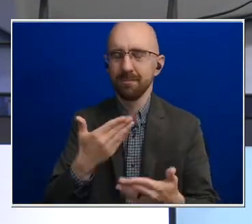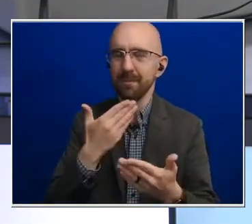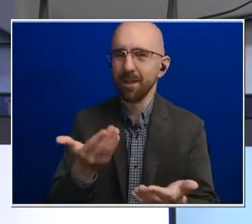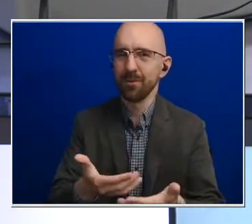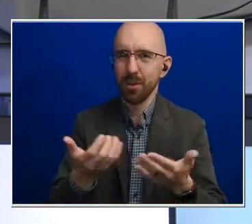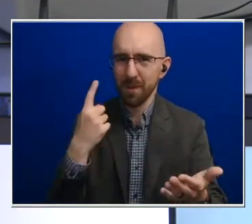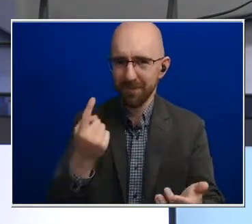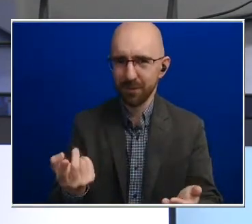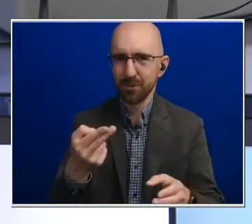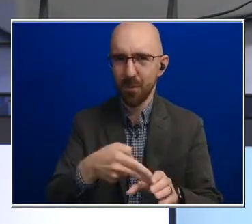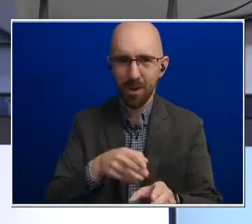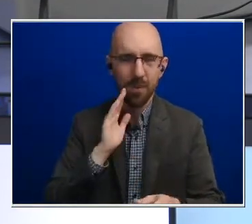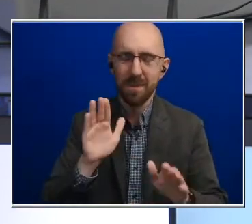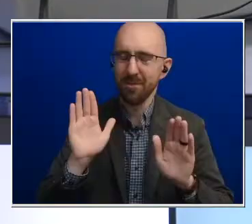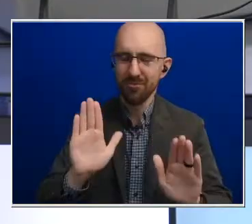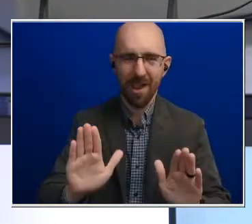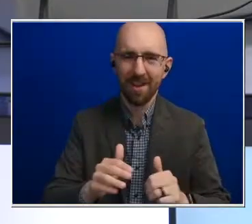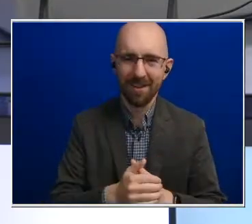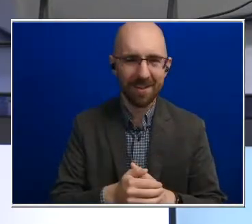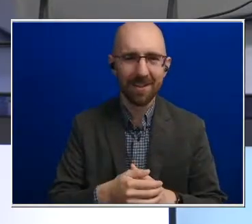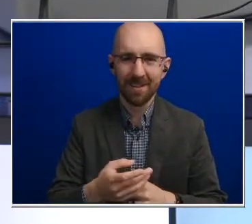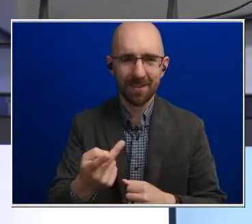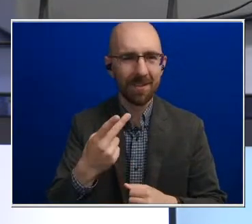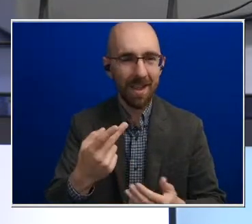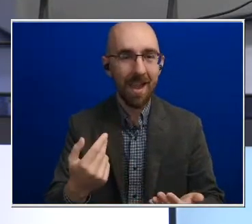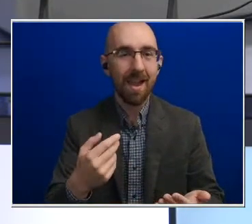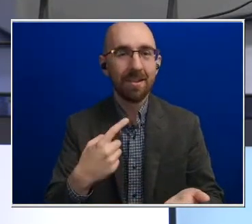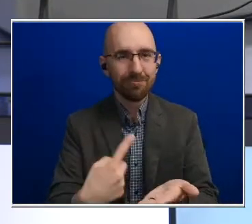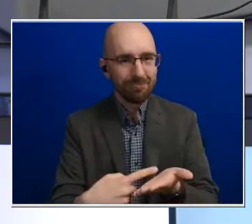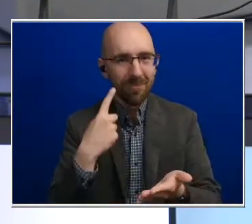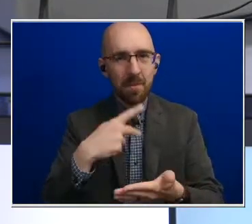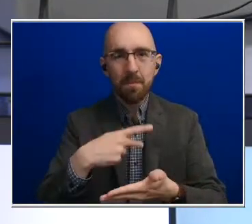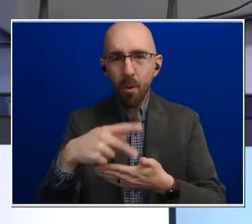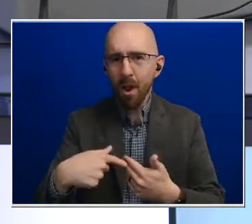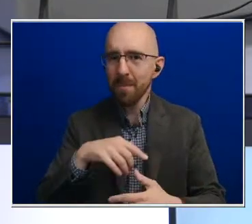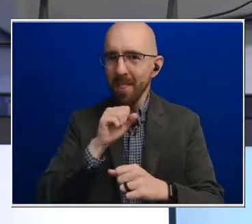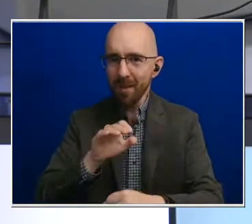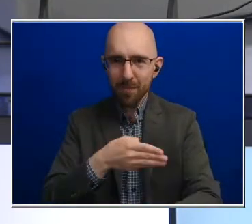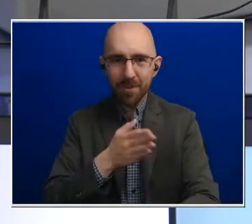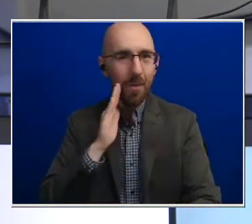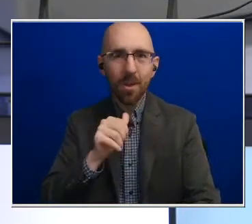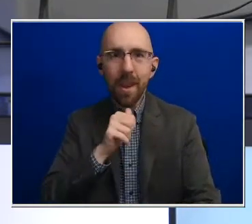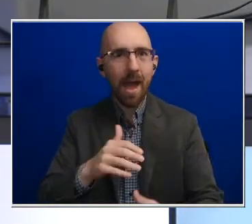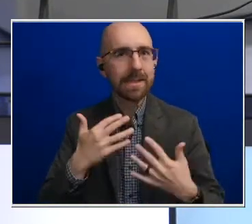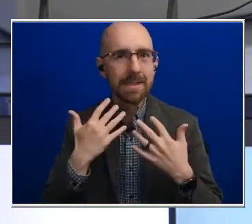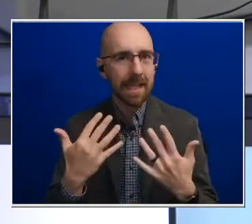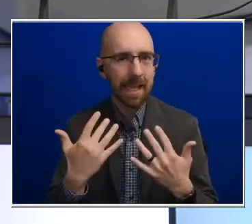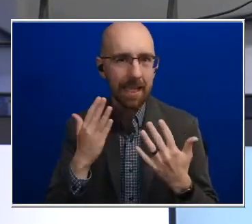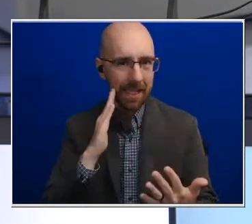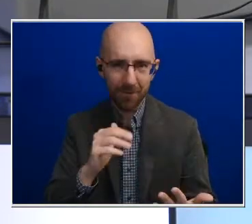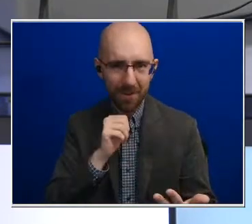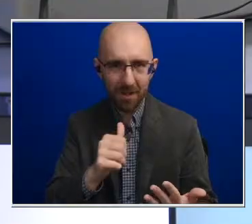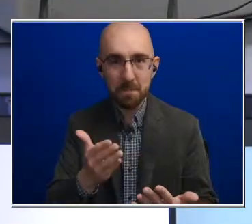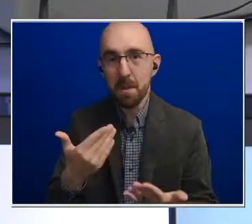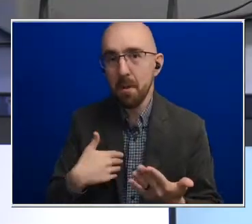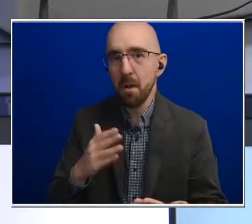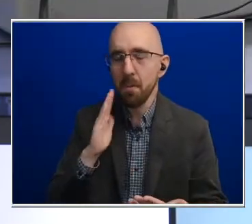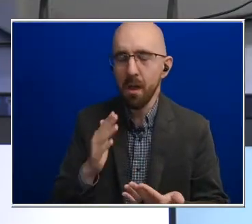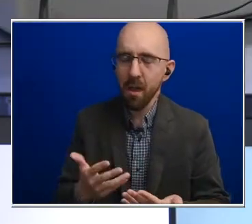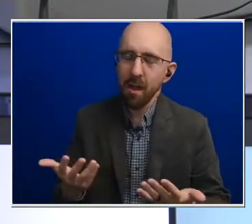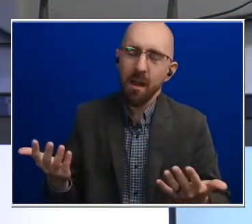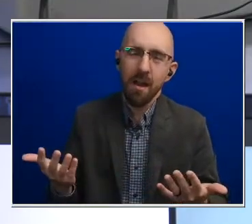great. You and I were talking before the program. I love music. I'm not going to sing. Well, maybe I will. I may disavow that